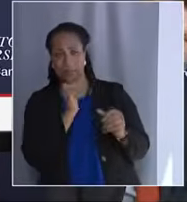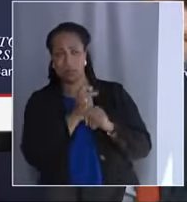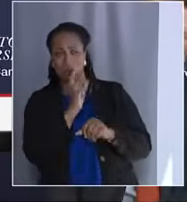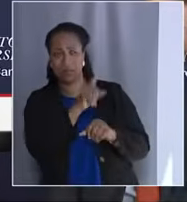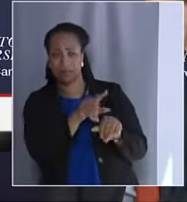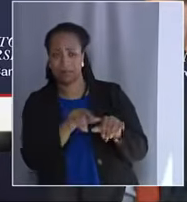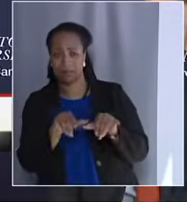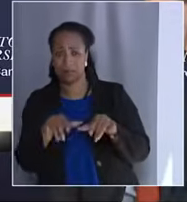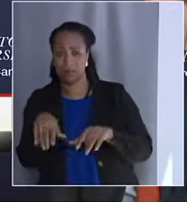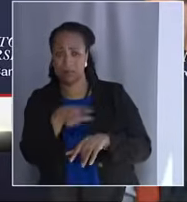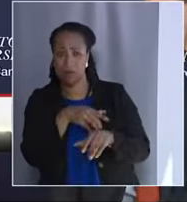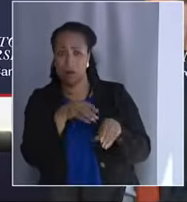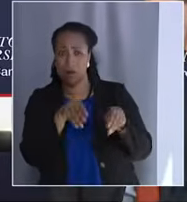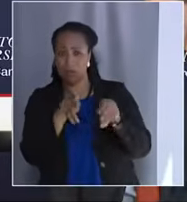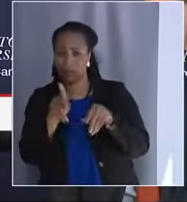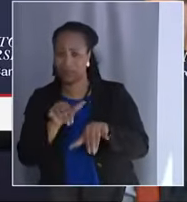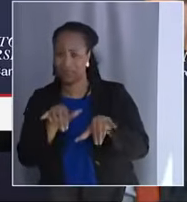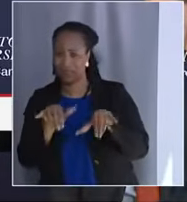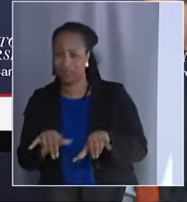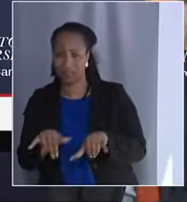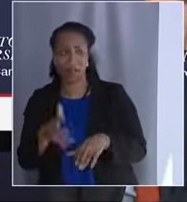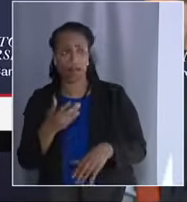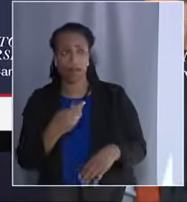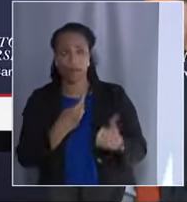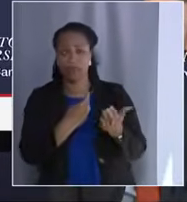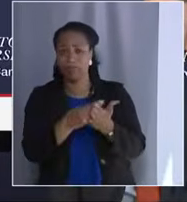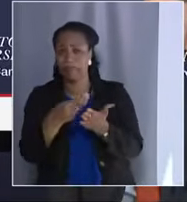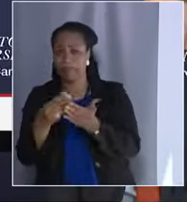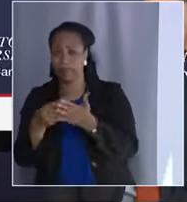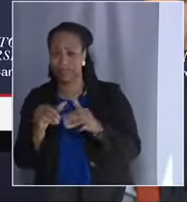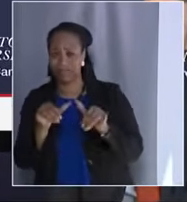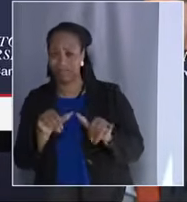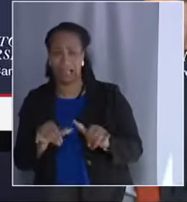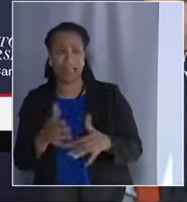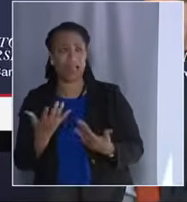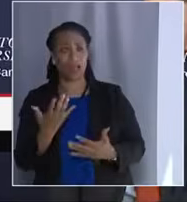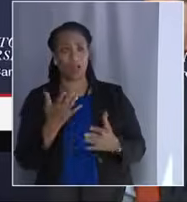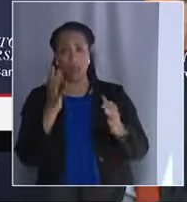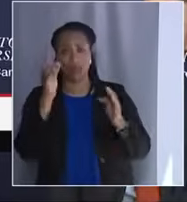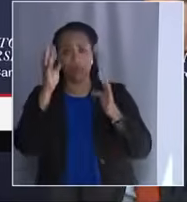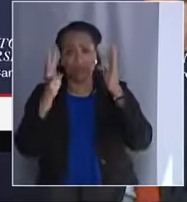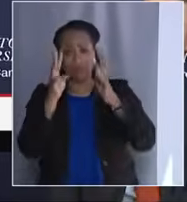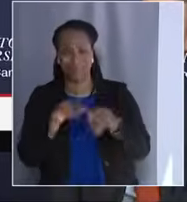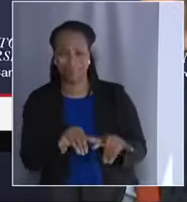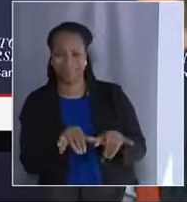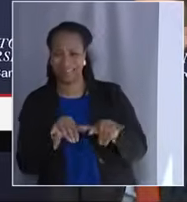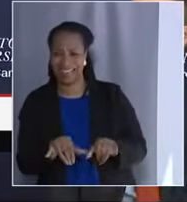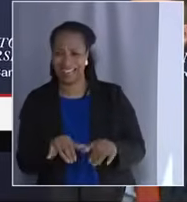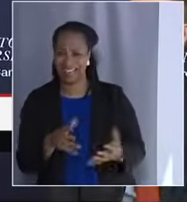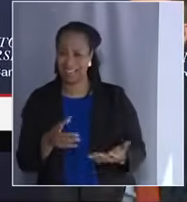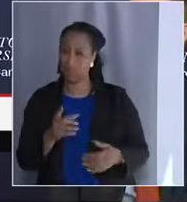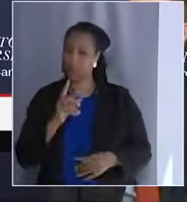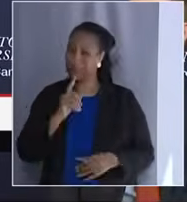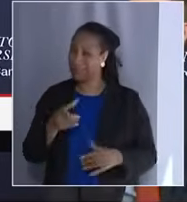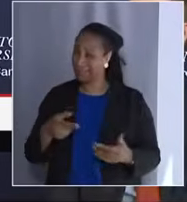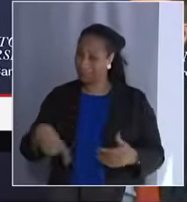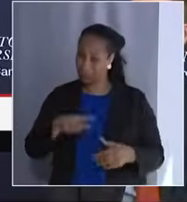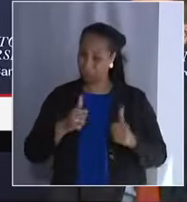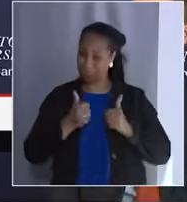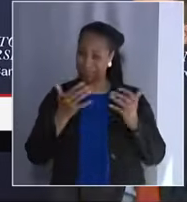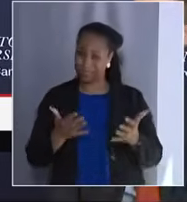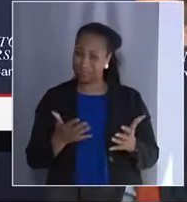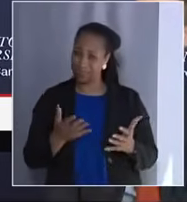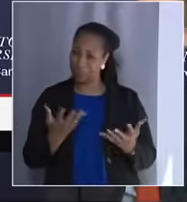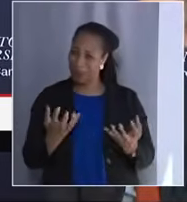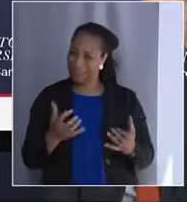sure that the very talented people of Washington and D.C. in this region stay. And I know we can count on Georgetown to